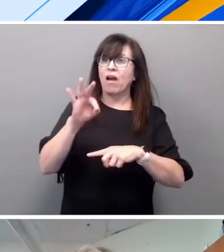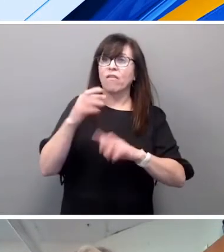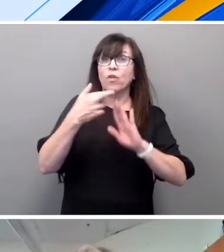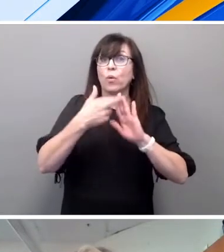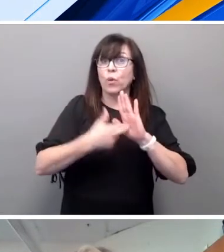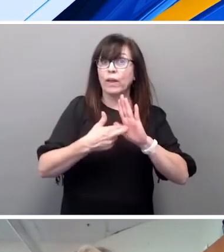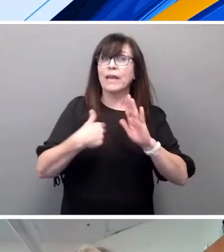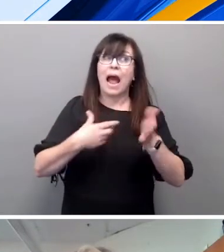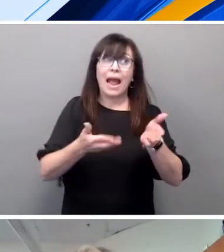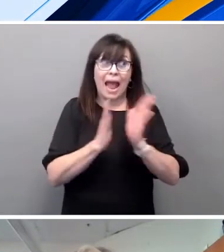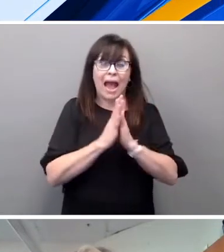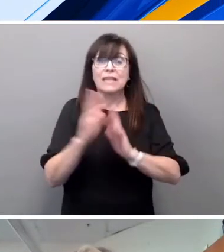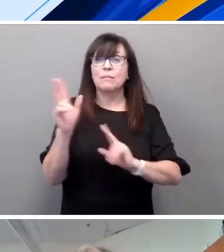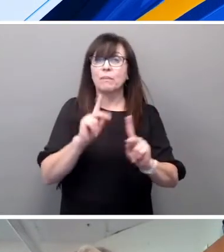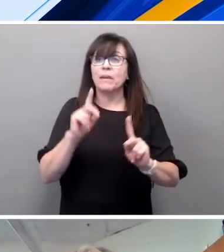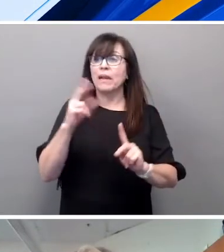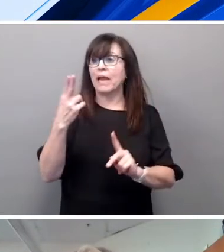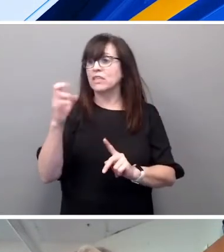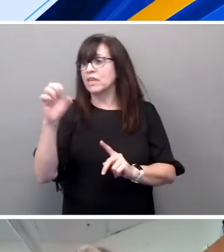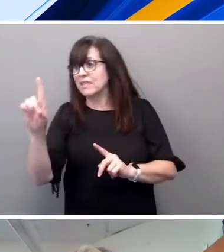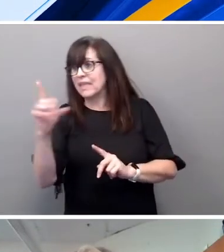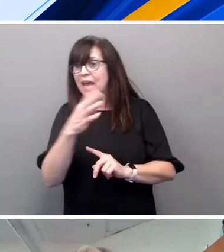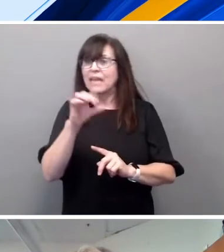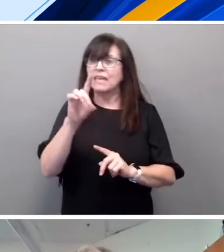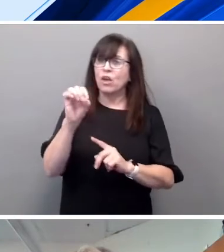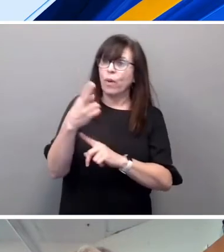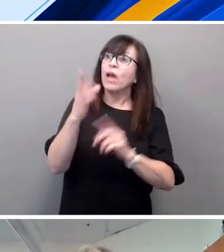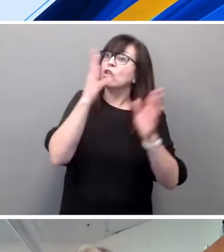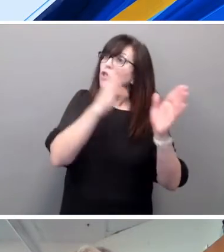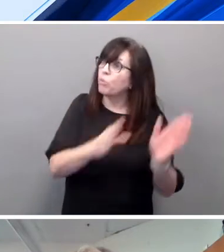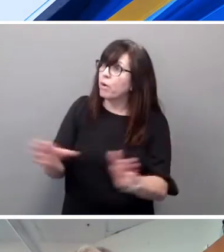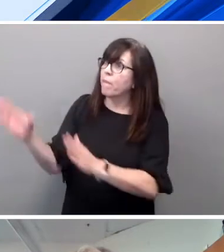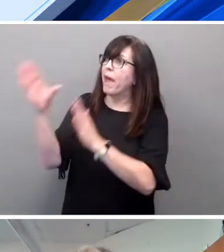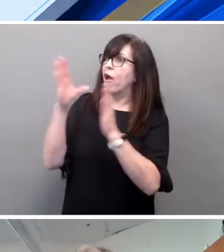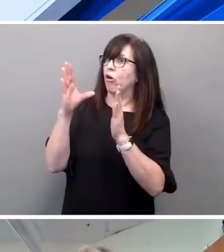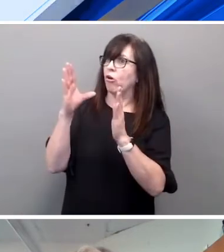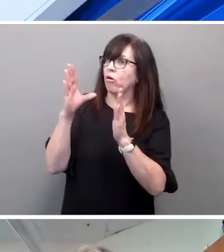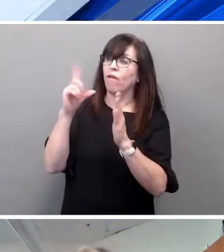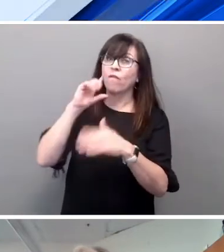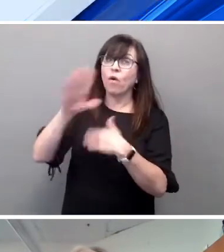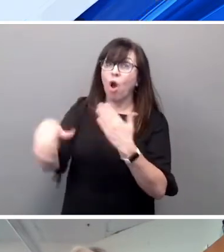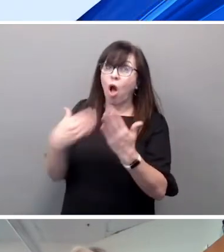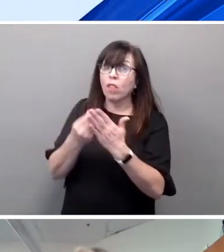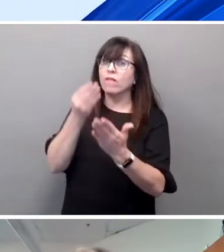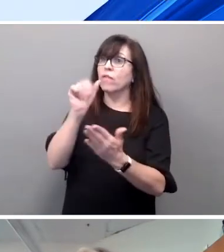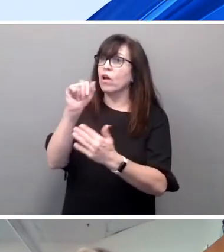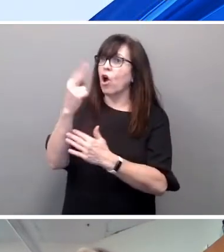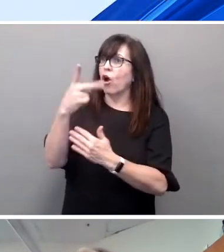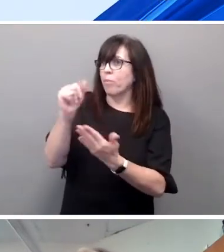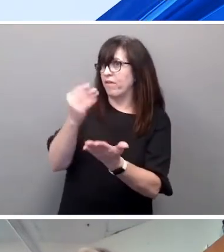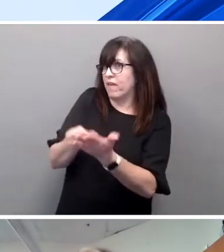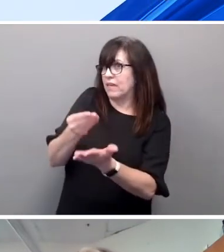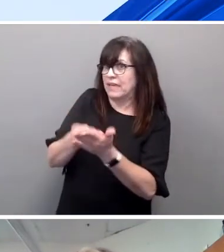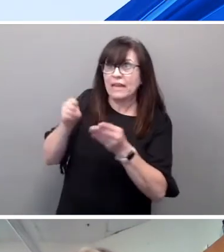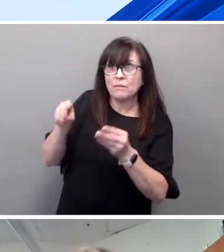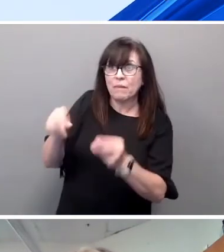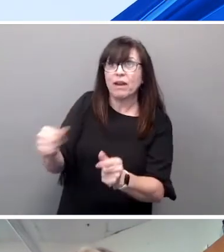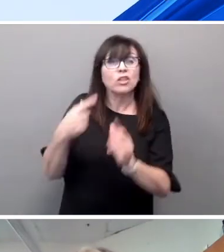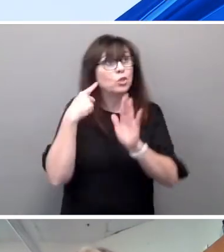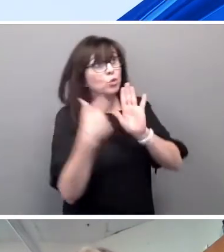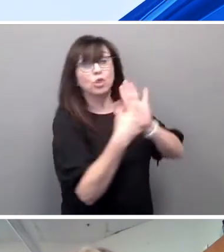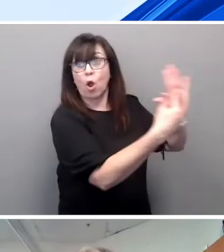HSD and DOH to prepare a schedule of all the ARPA funding for exactly the purpose, I think, that's